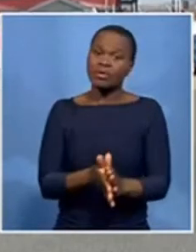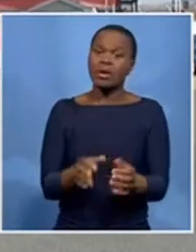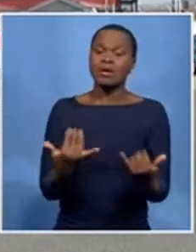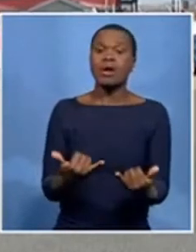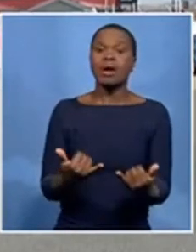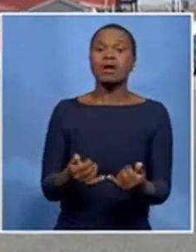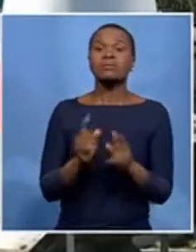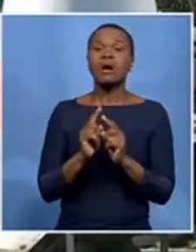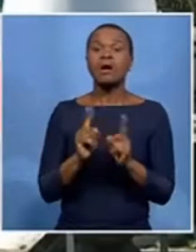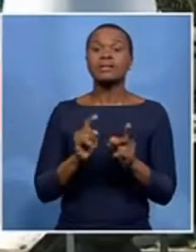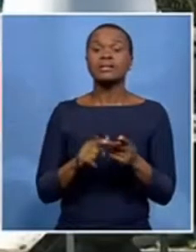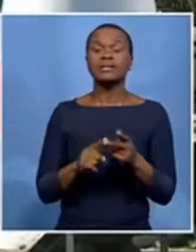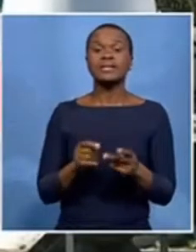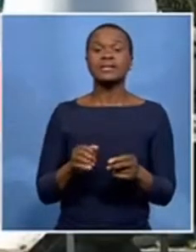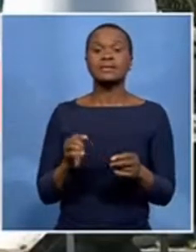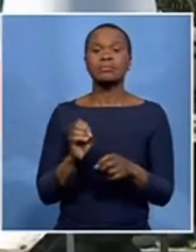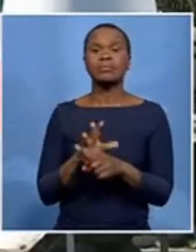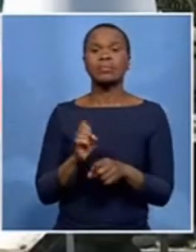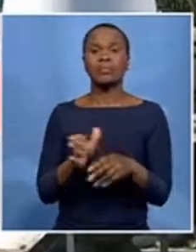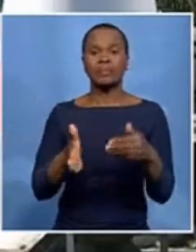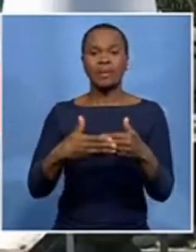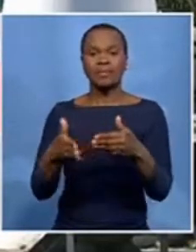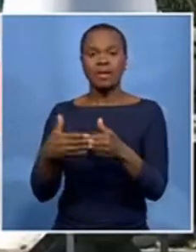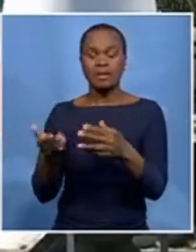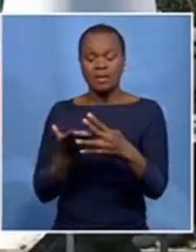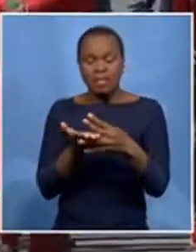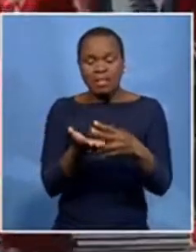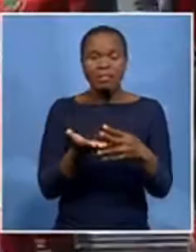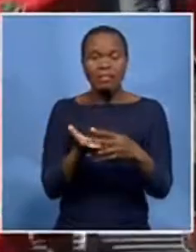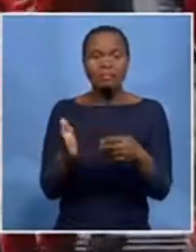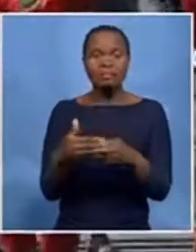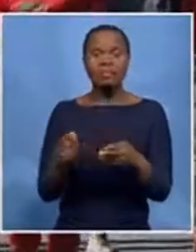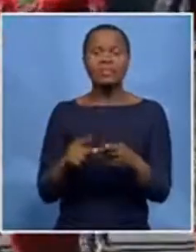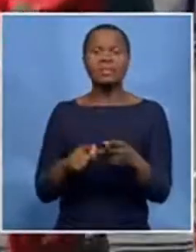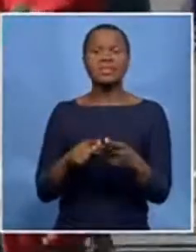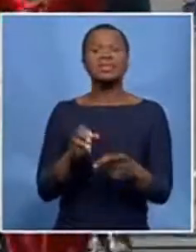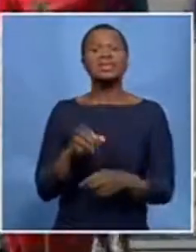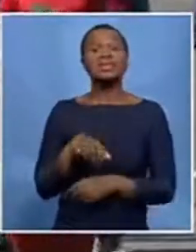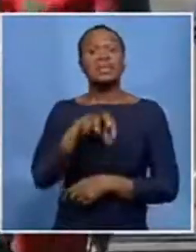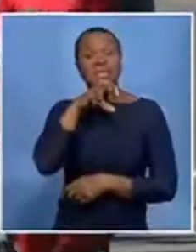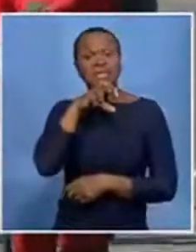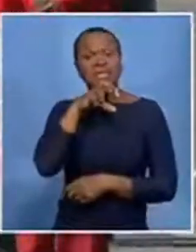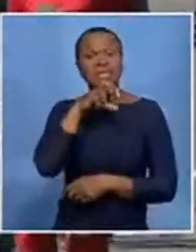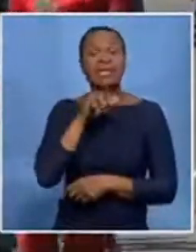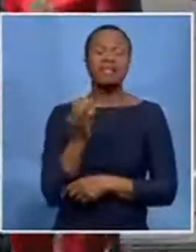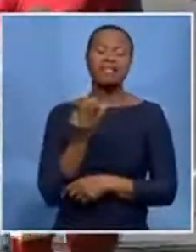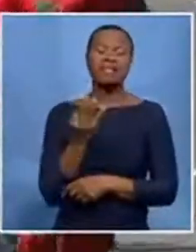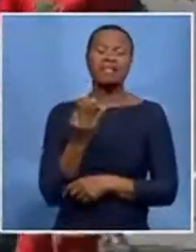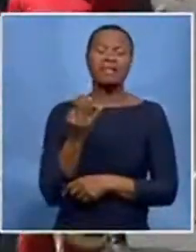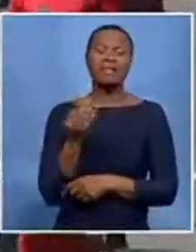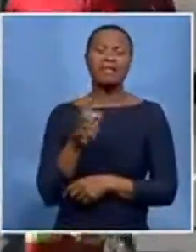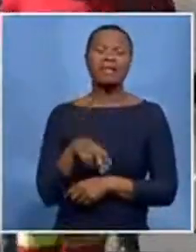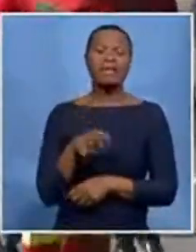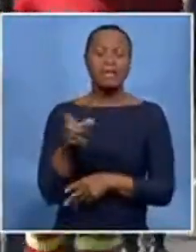ngekuthi litawuvala onke amagede lahlukanisa leli naleSwatini nangabe ingwenyama inkosi Mswati wesithathu angahlangabedani